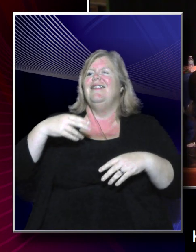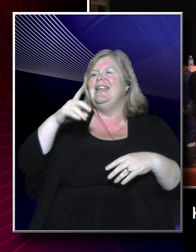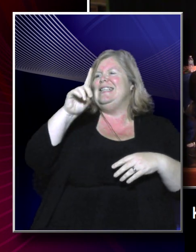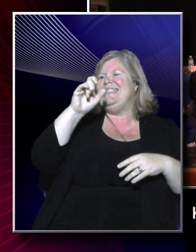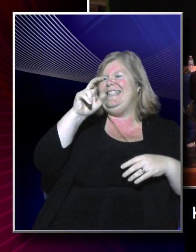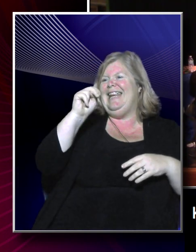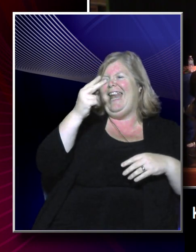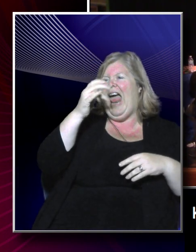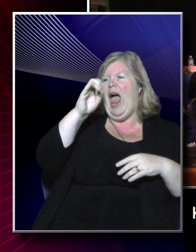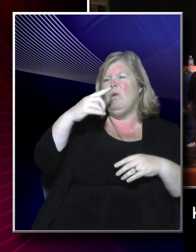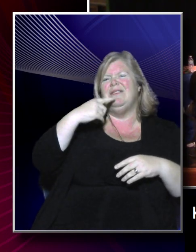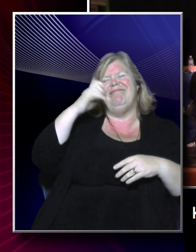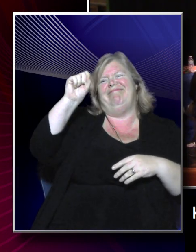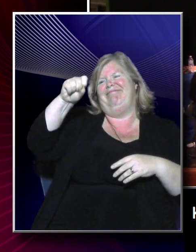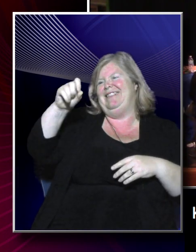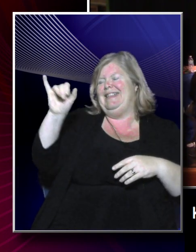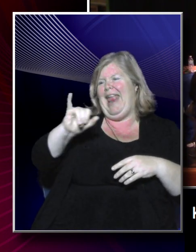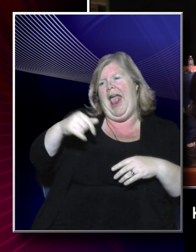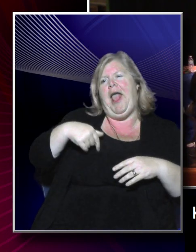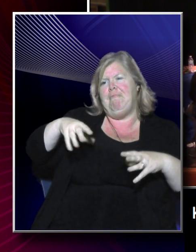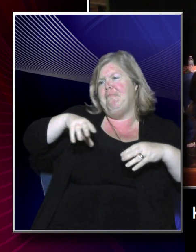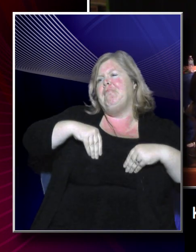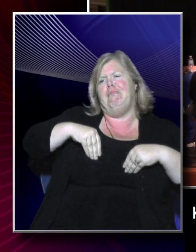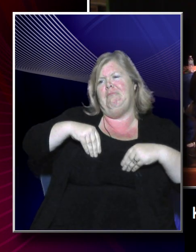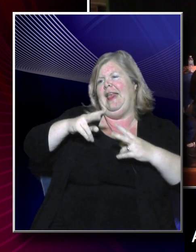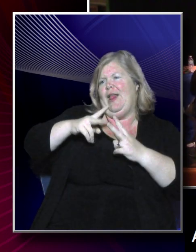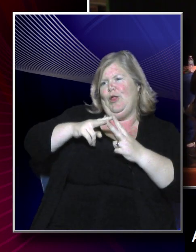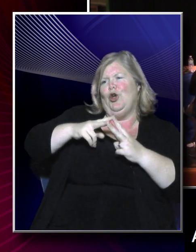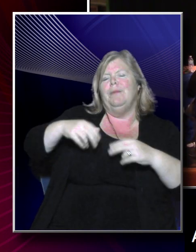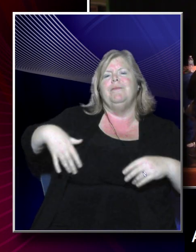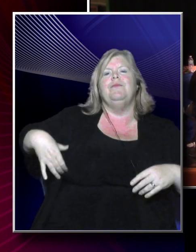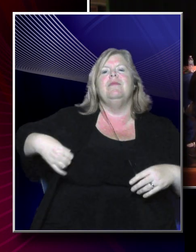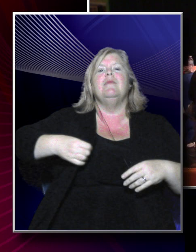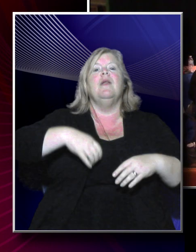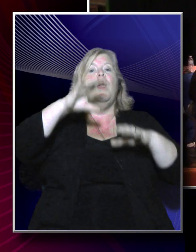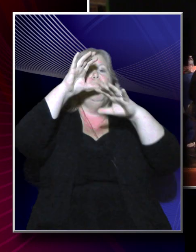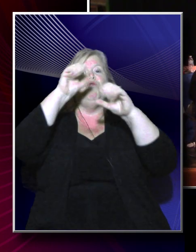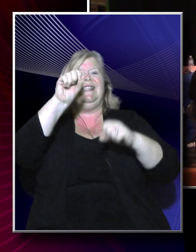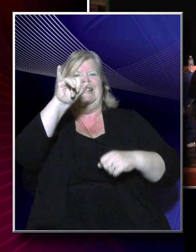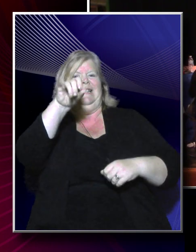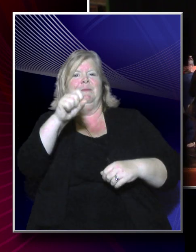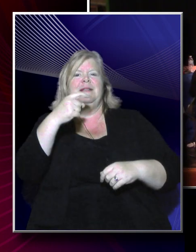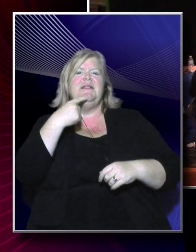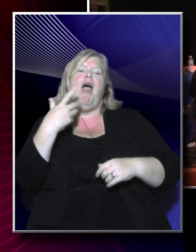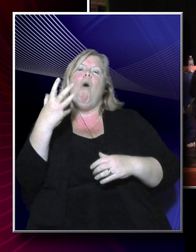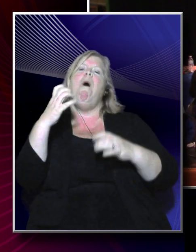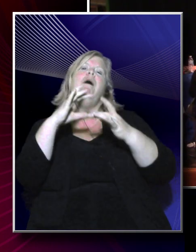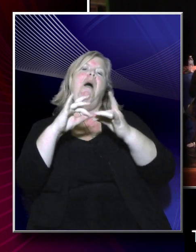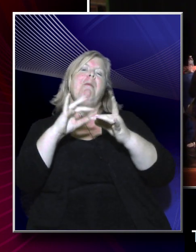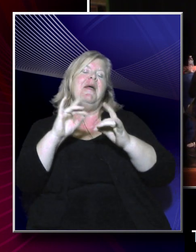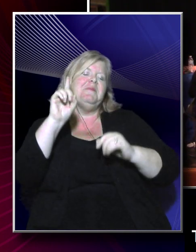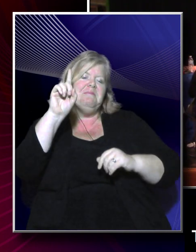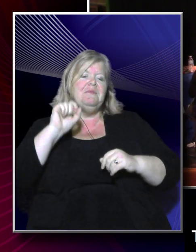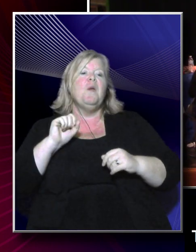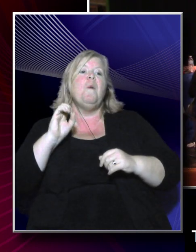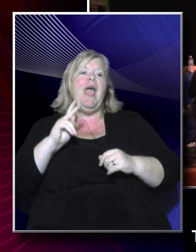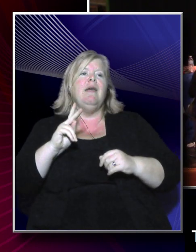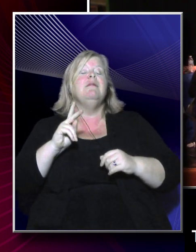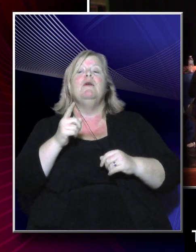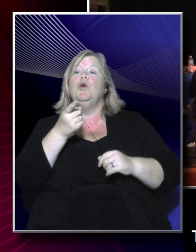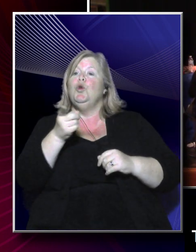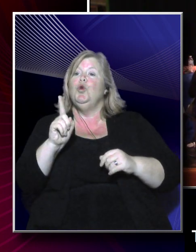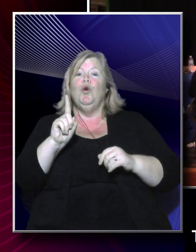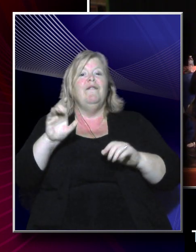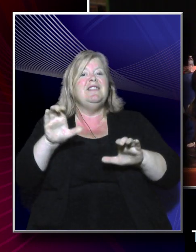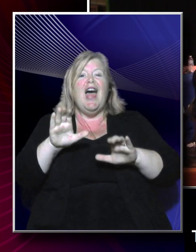statement too. I would like to make a comment, and that was, you've done an excellent job